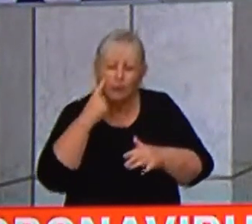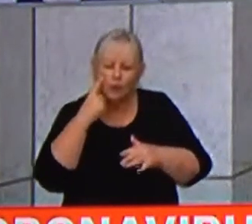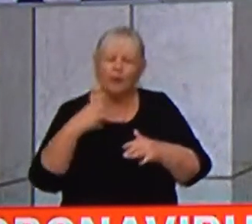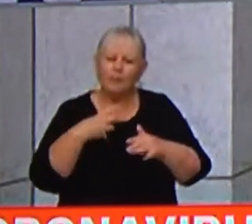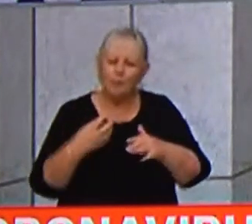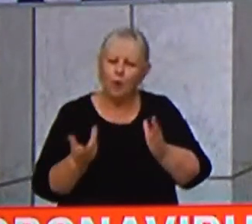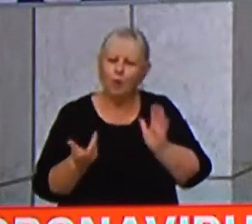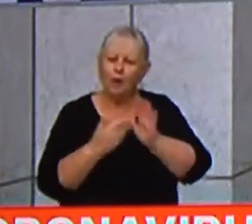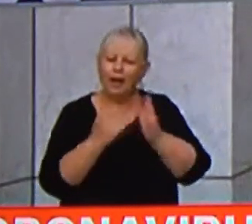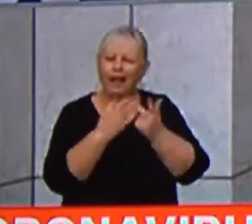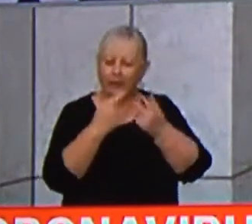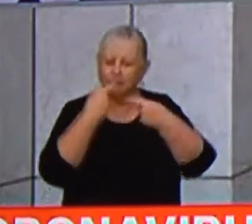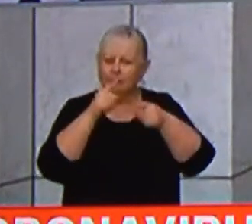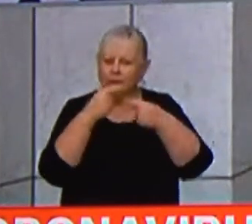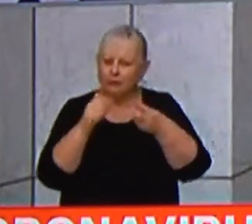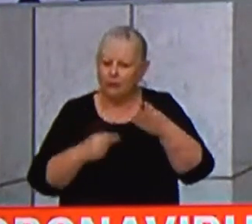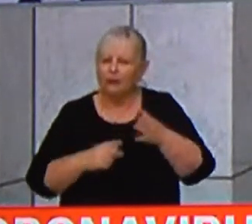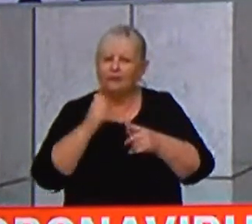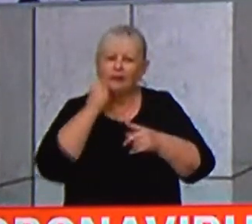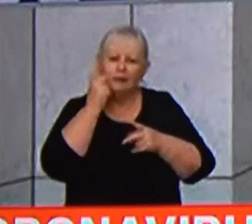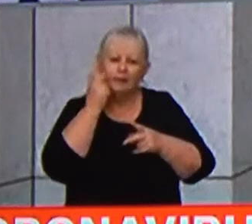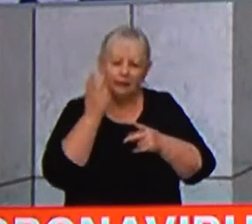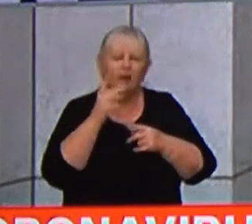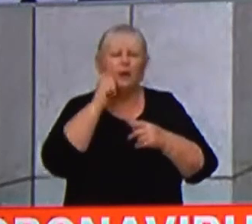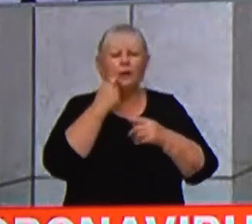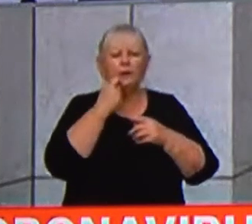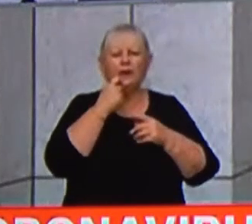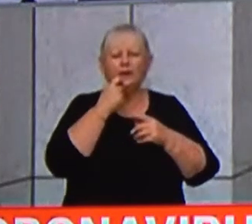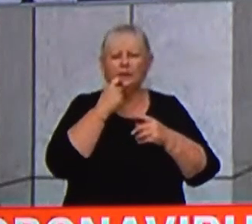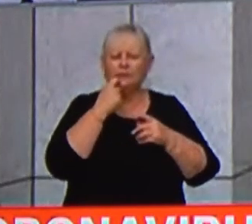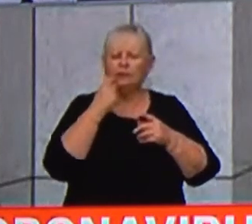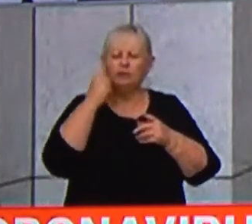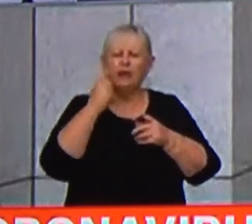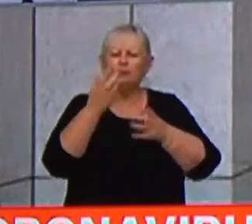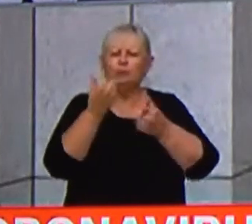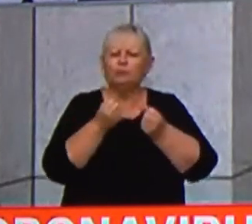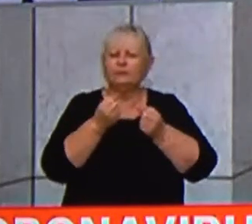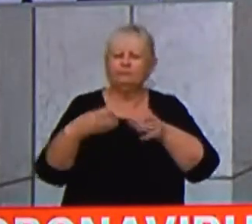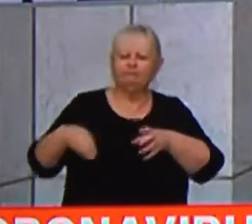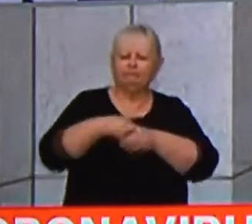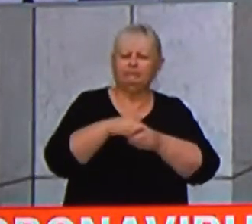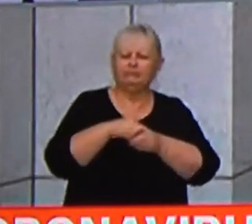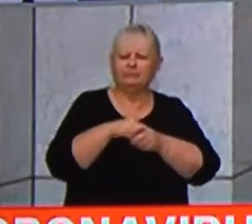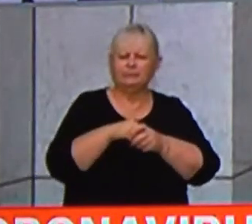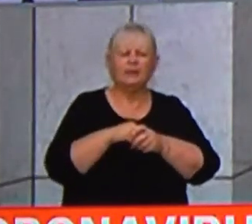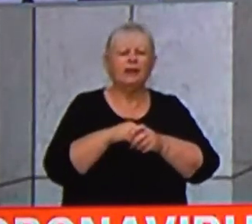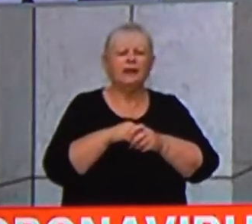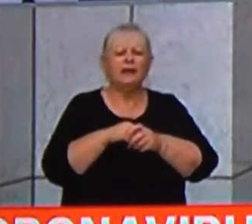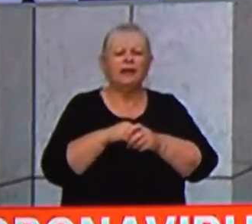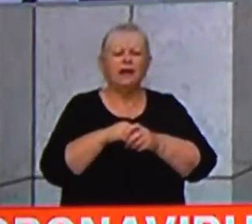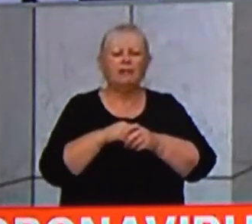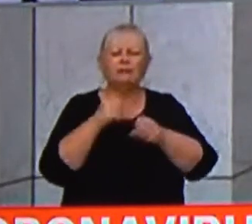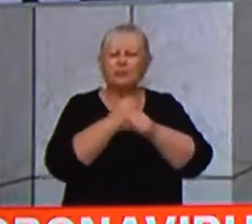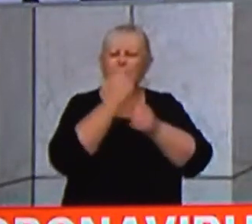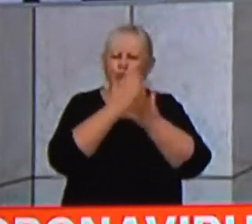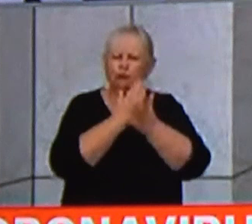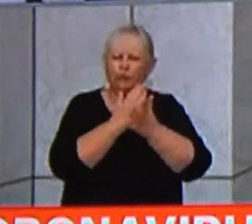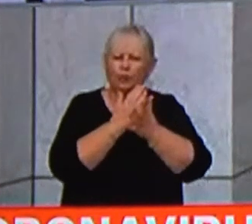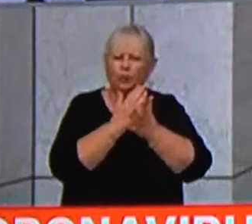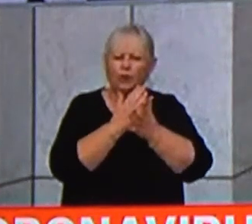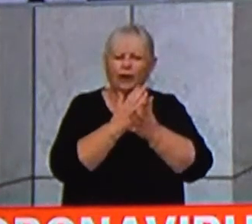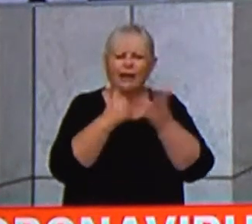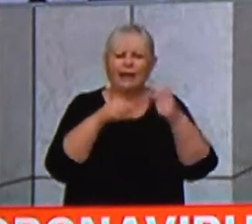in recent days, and we need to put more resources into supporting people who will be vulnerable and may be vulnerable, and we are